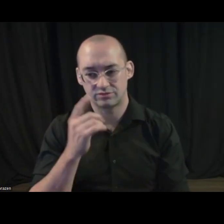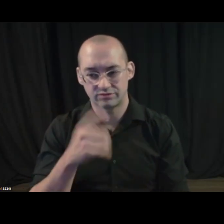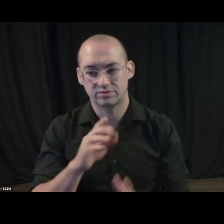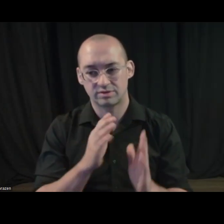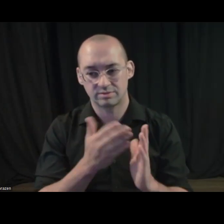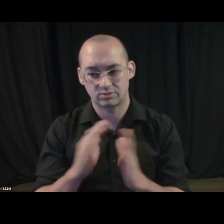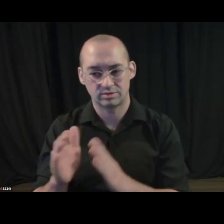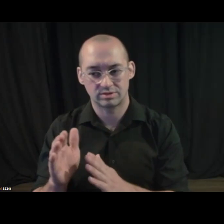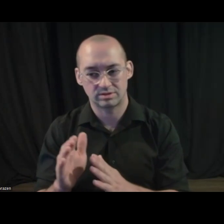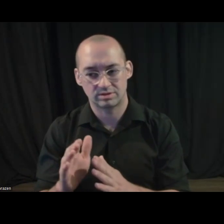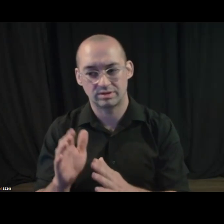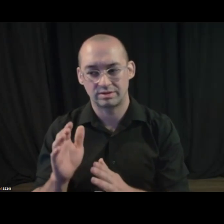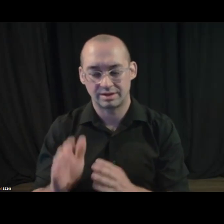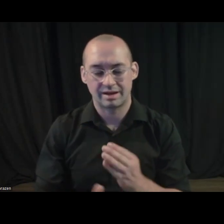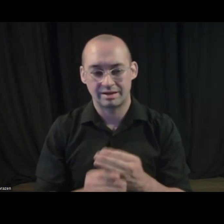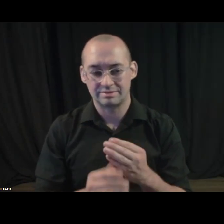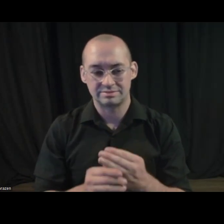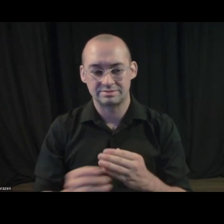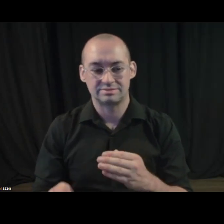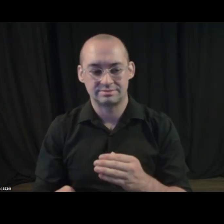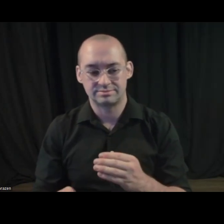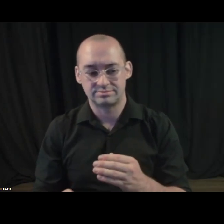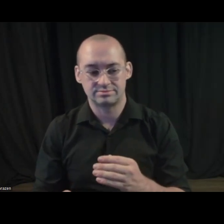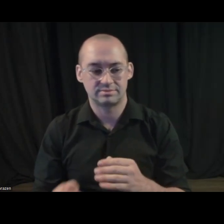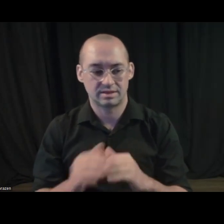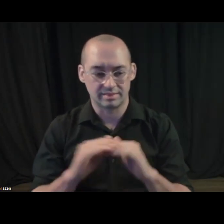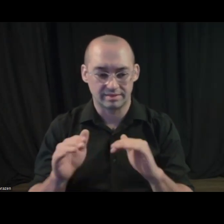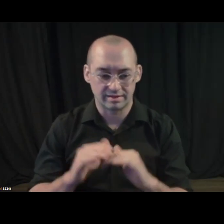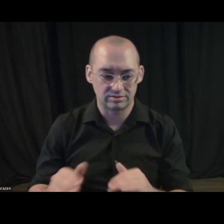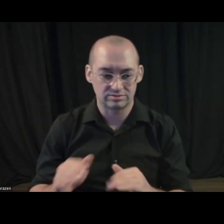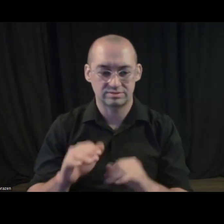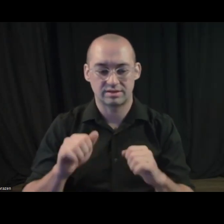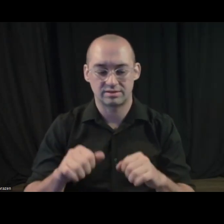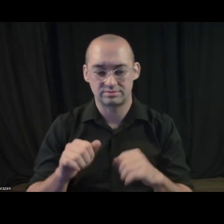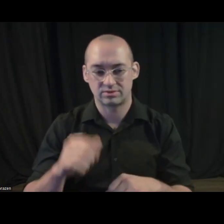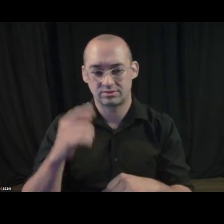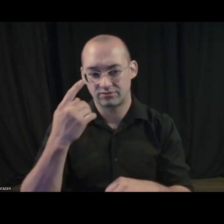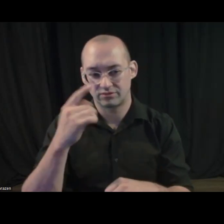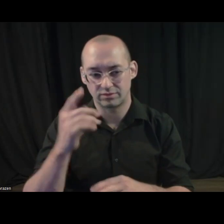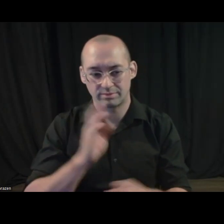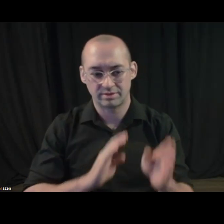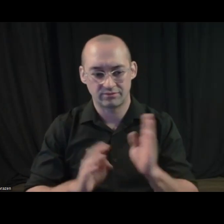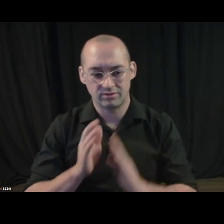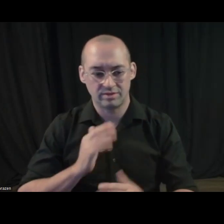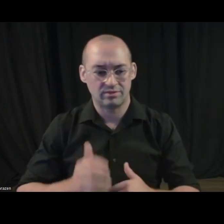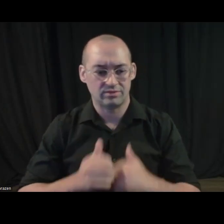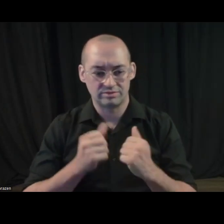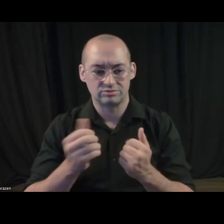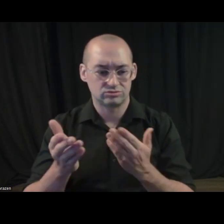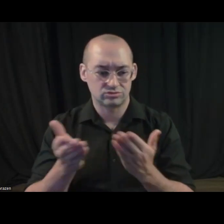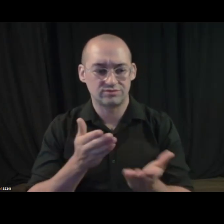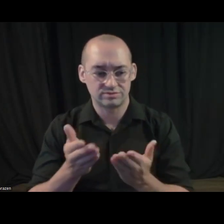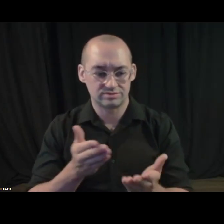but it does add additional layers of eligibility, as folks will have to be eligible for behavioral health services to